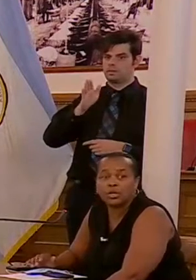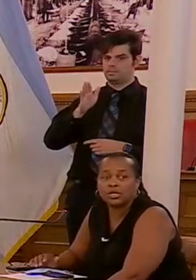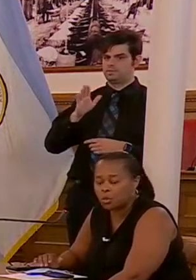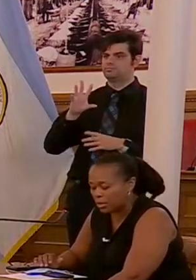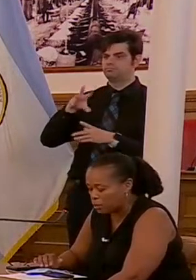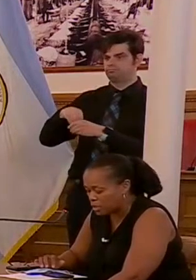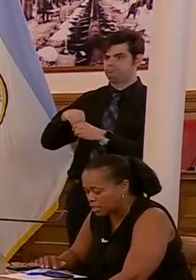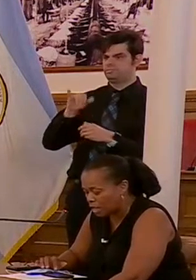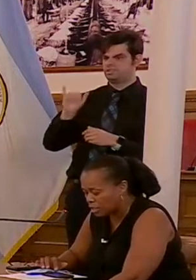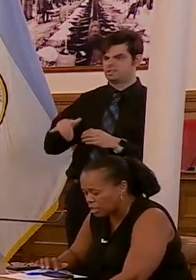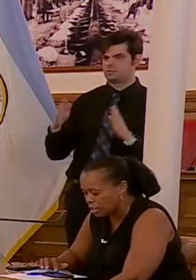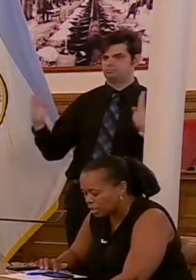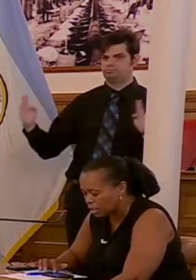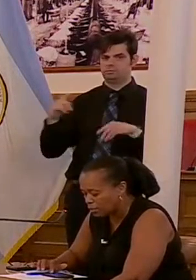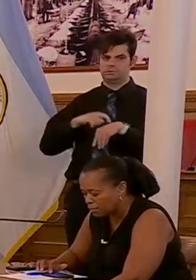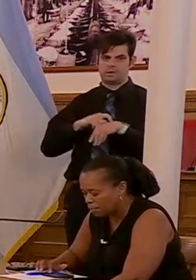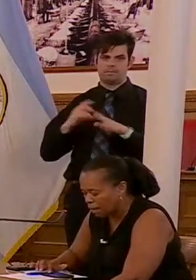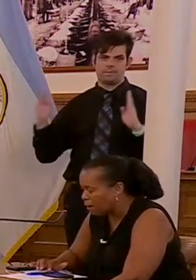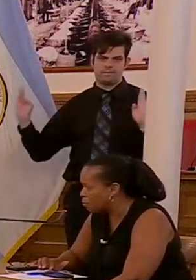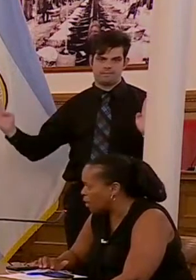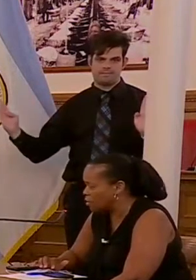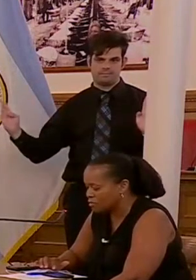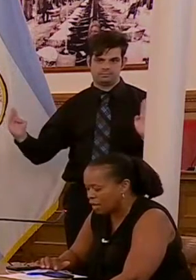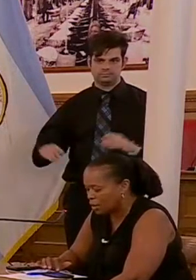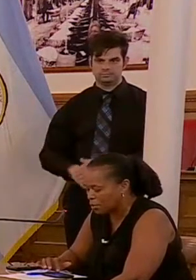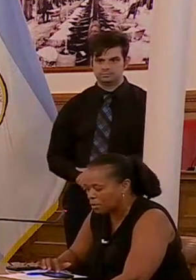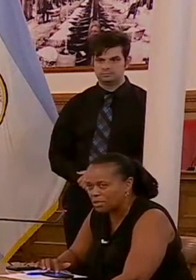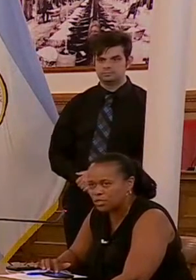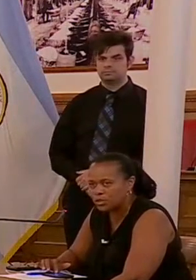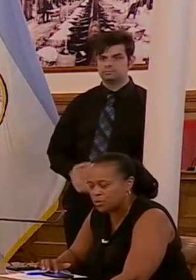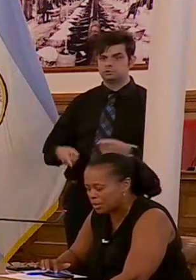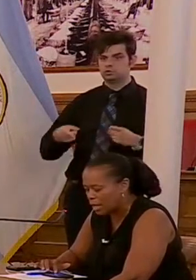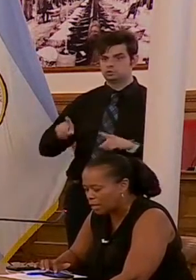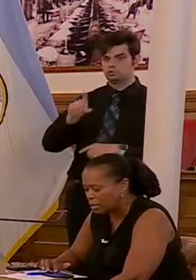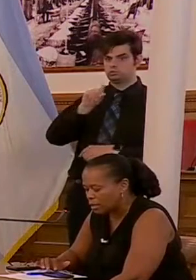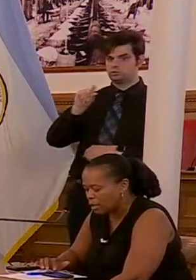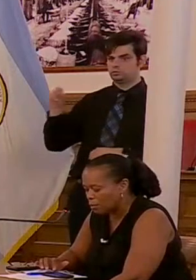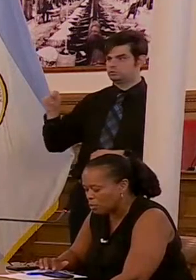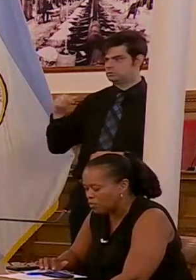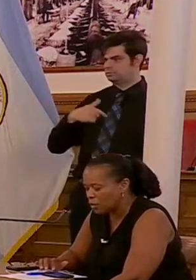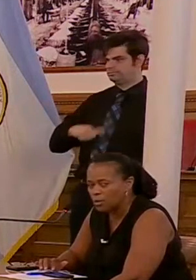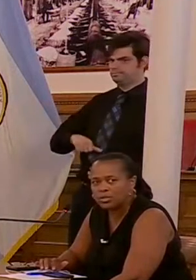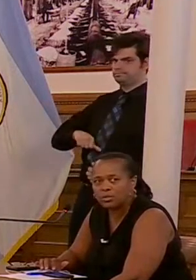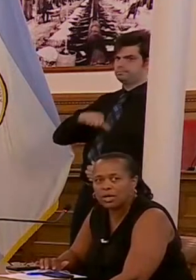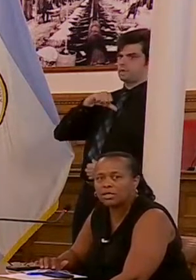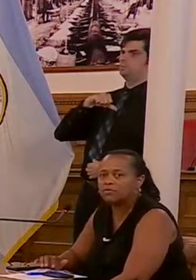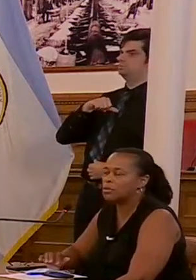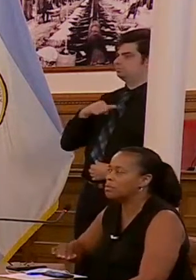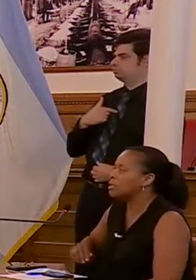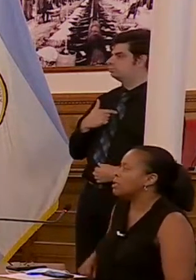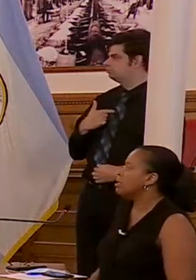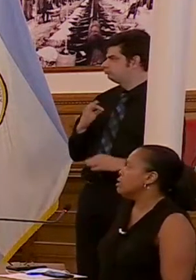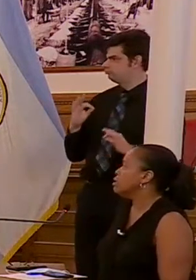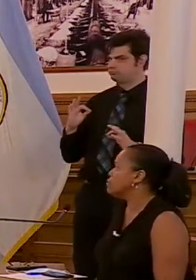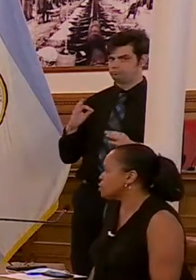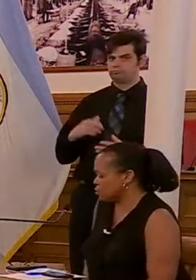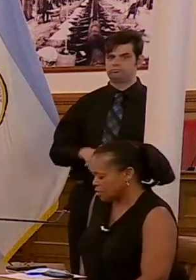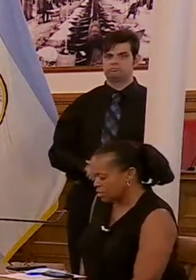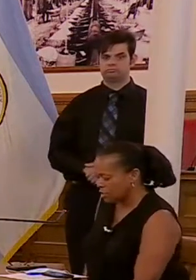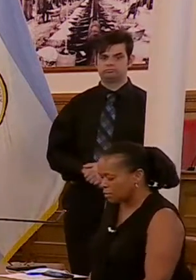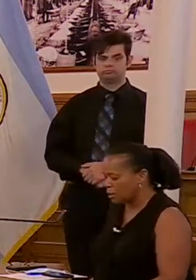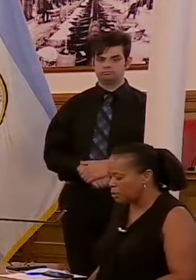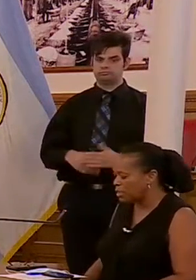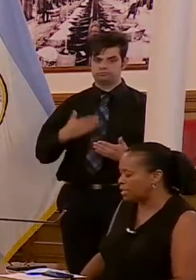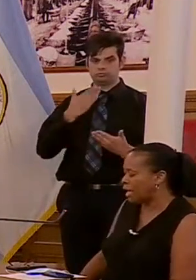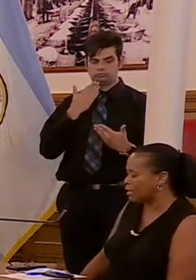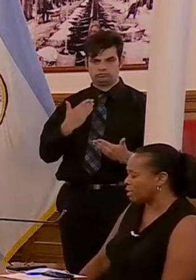during 2020, which I think I'm proud of our commitment to doing that. We've heard directly from individuals in